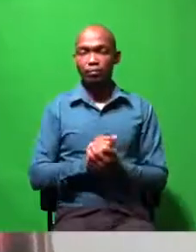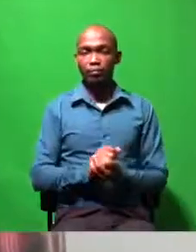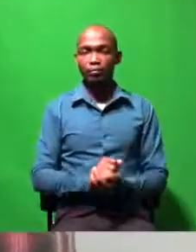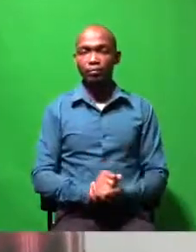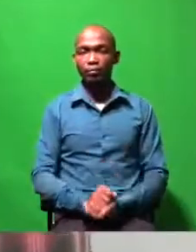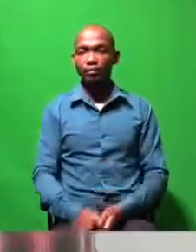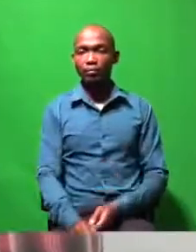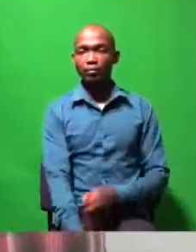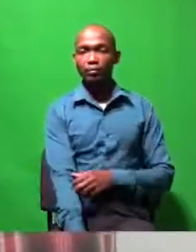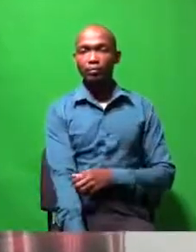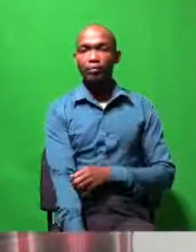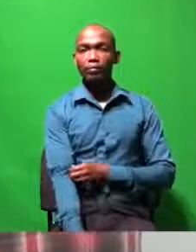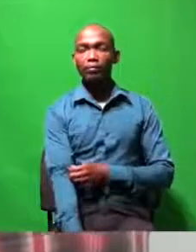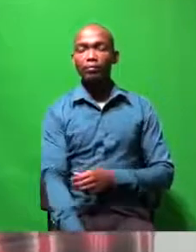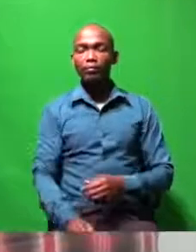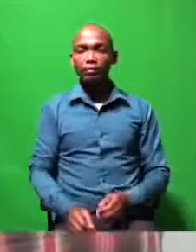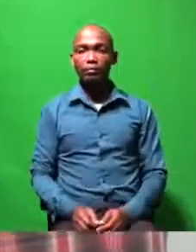Find the